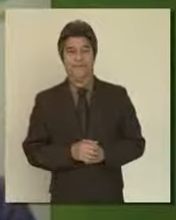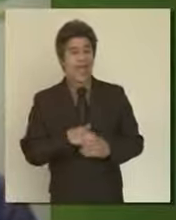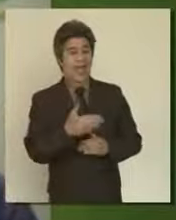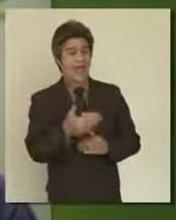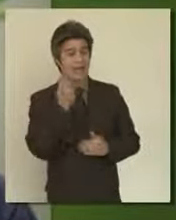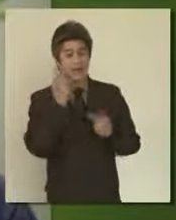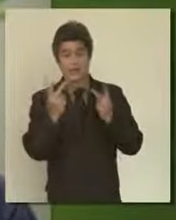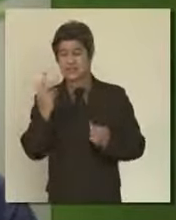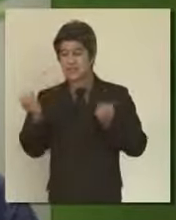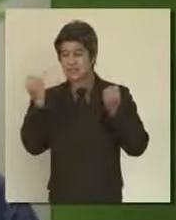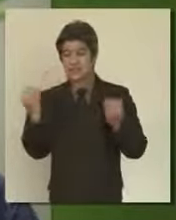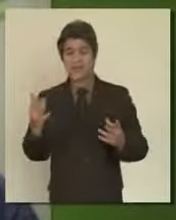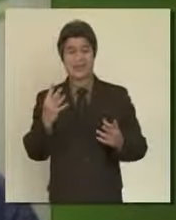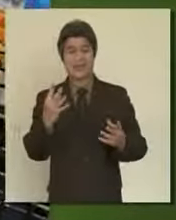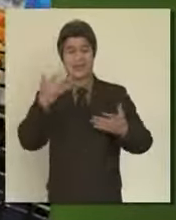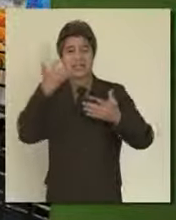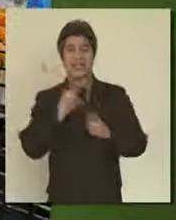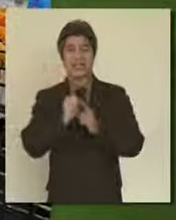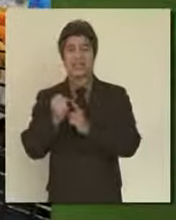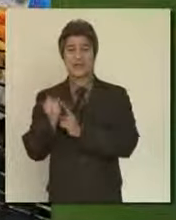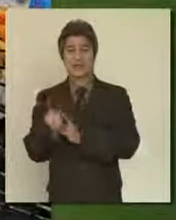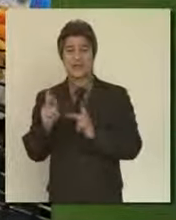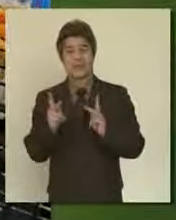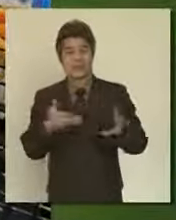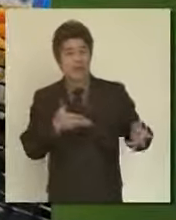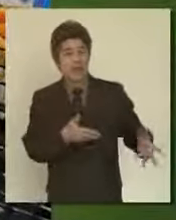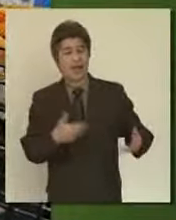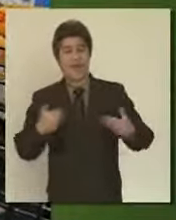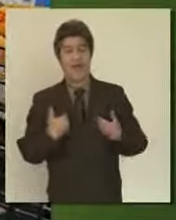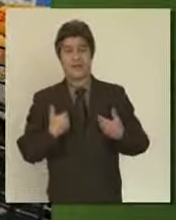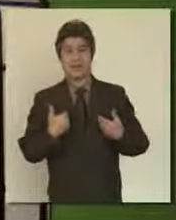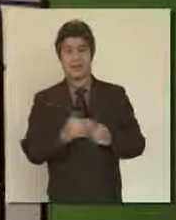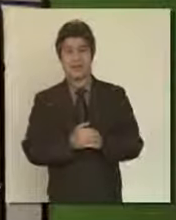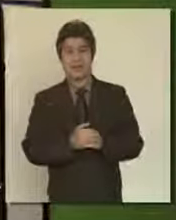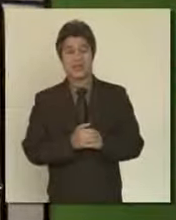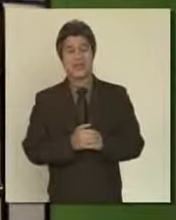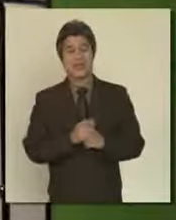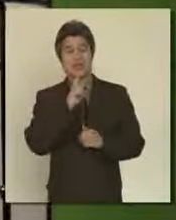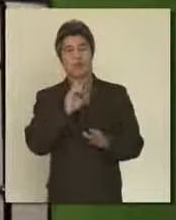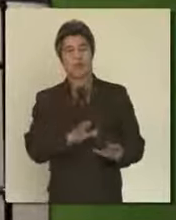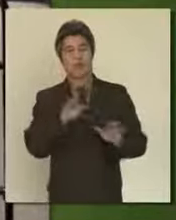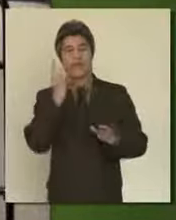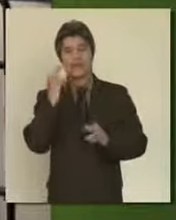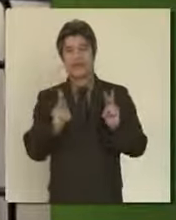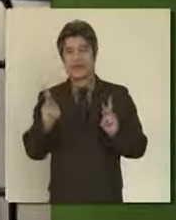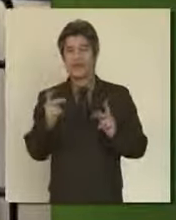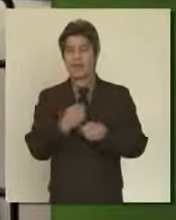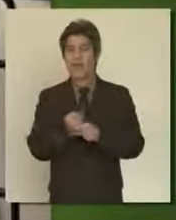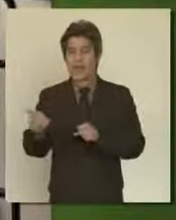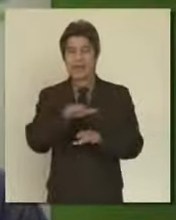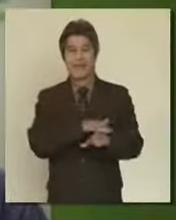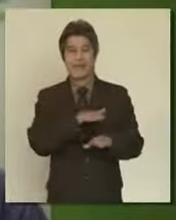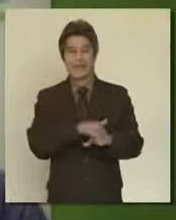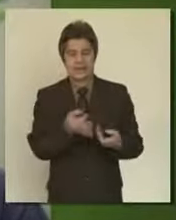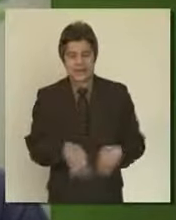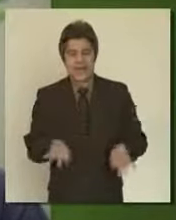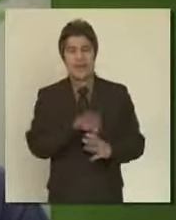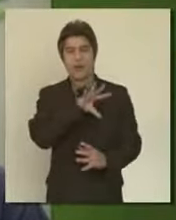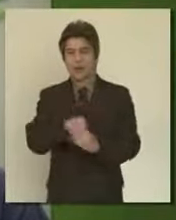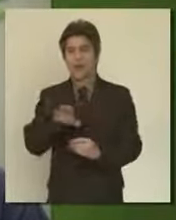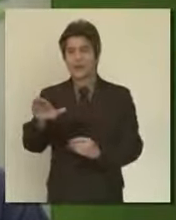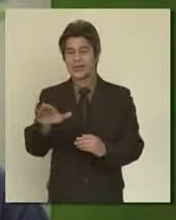After seeing many sad situations where people left their animals behind, it's really wonderful to see people making pets an integral